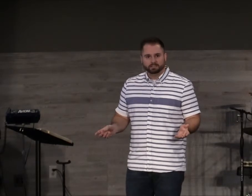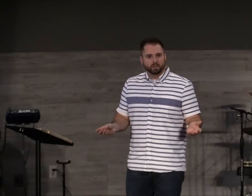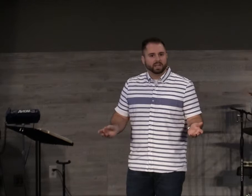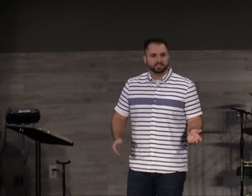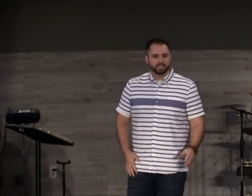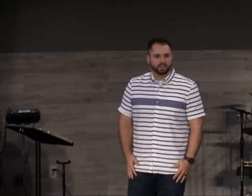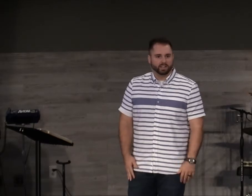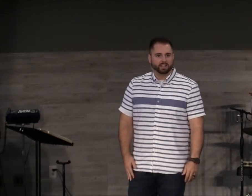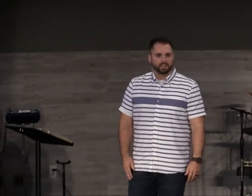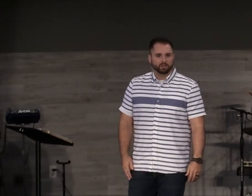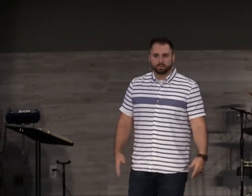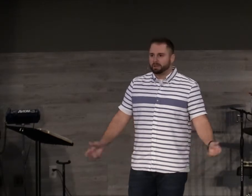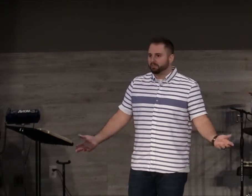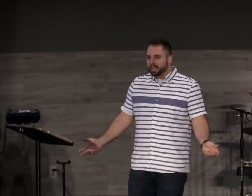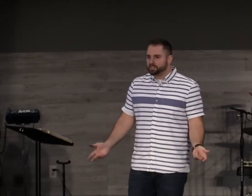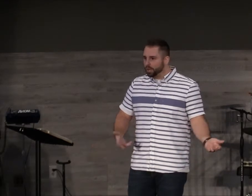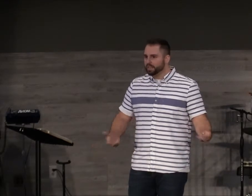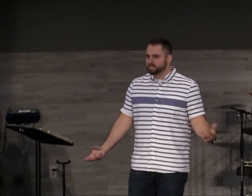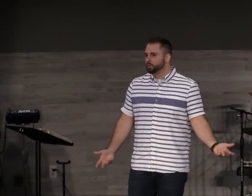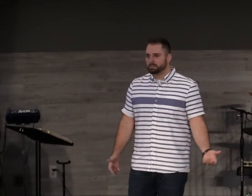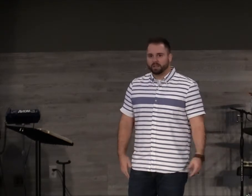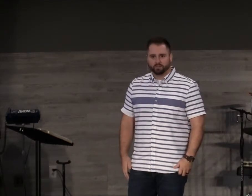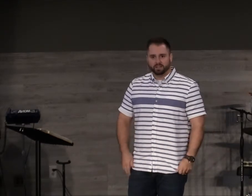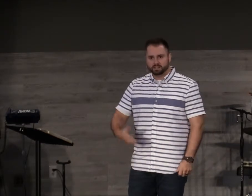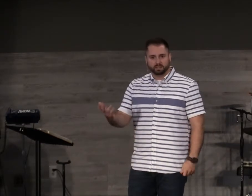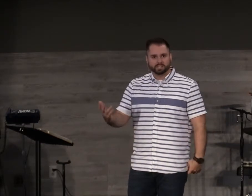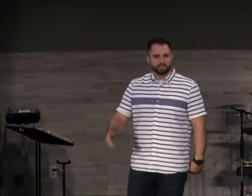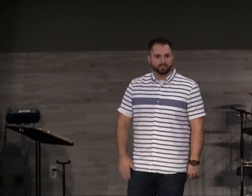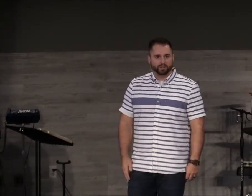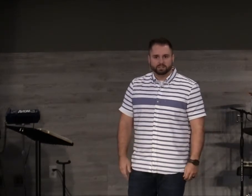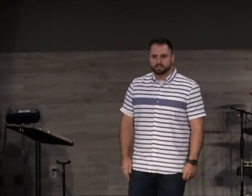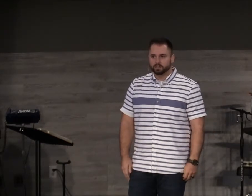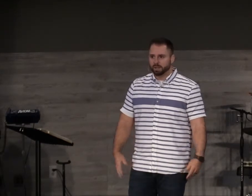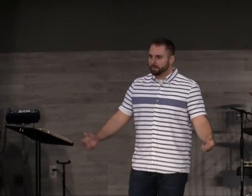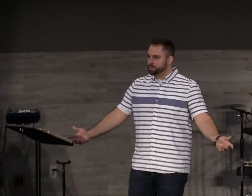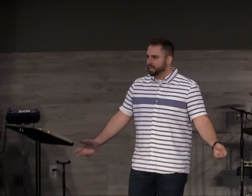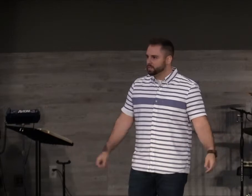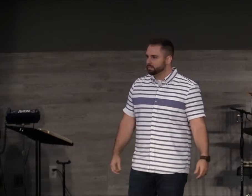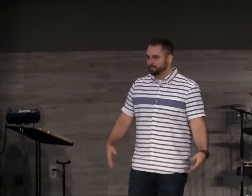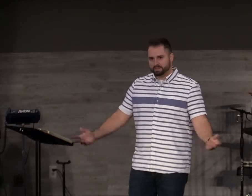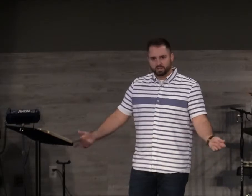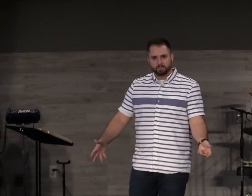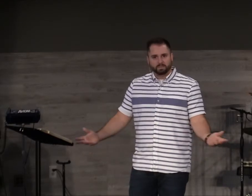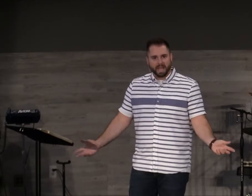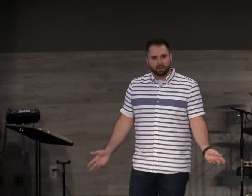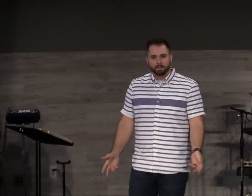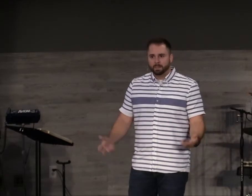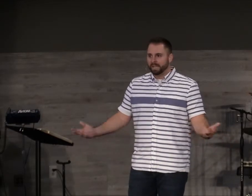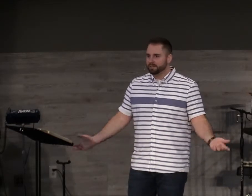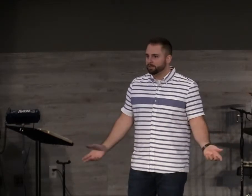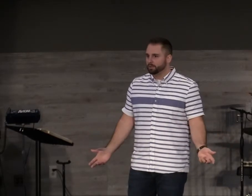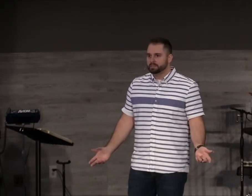family? No, not necessarily. What about my friends? No, they still want to be my friends and I'm still their friends. My reputation, my position, my